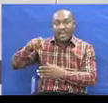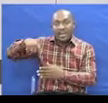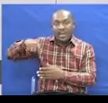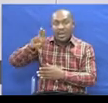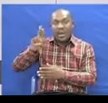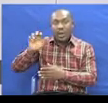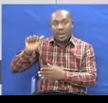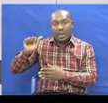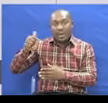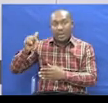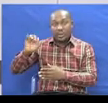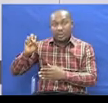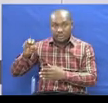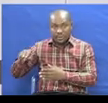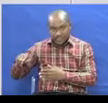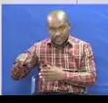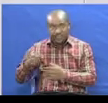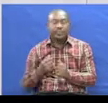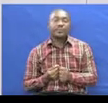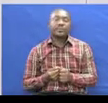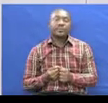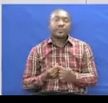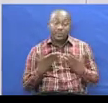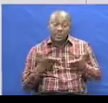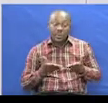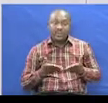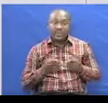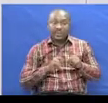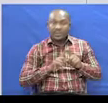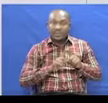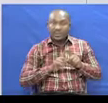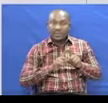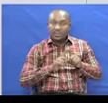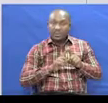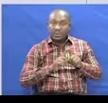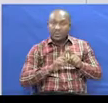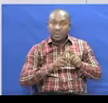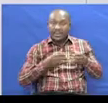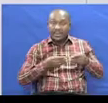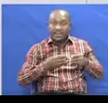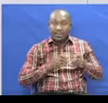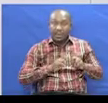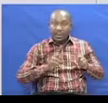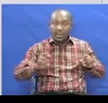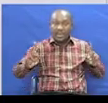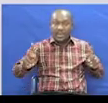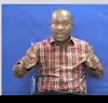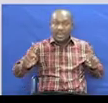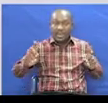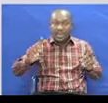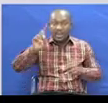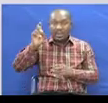In these simple linear equations, the characteristics, we are talking about characteristics